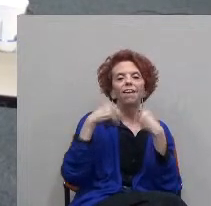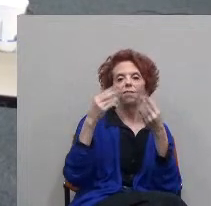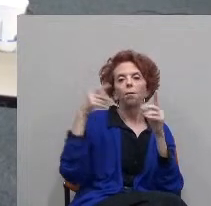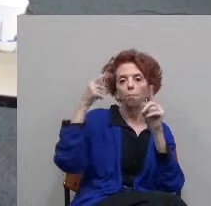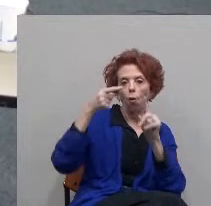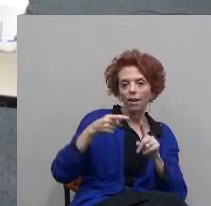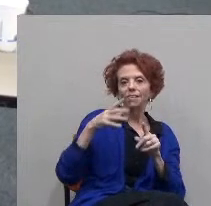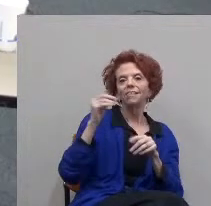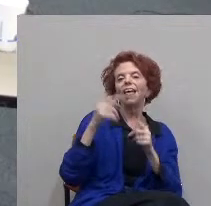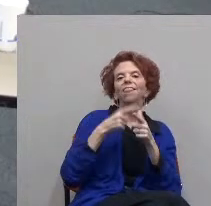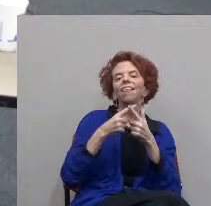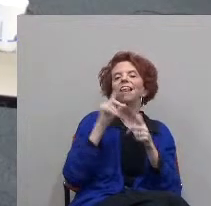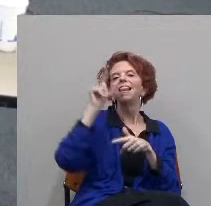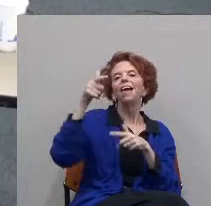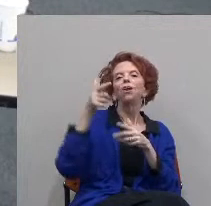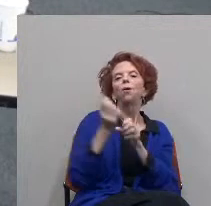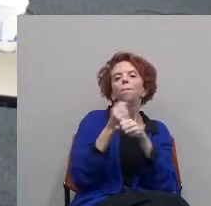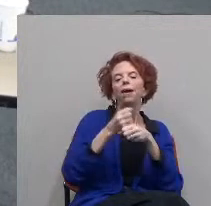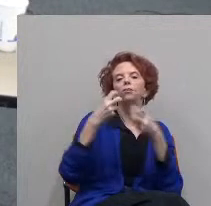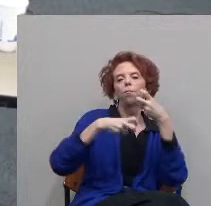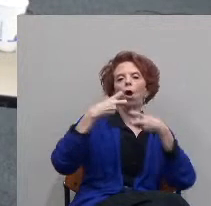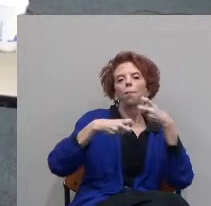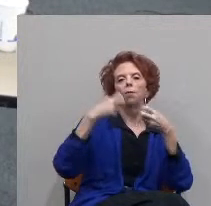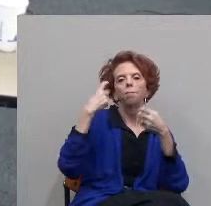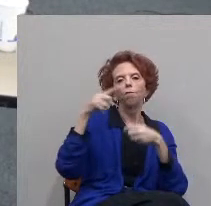some of our high schools. Yeah.